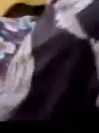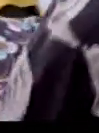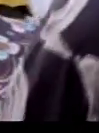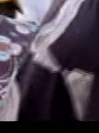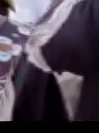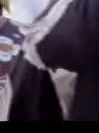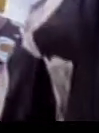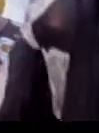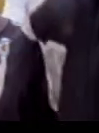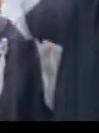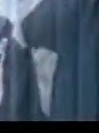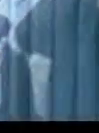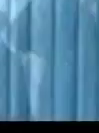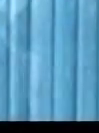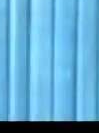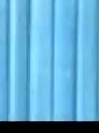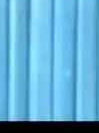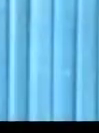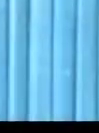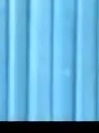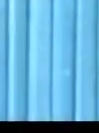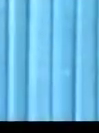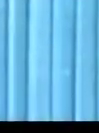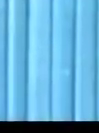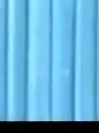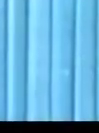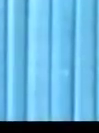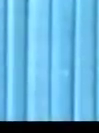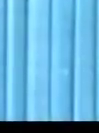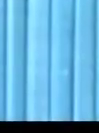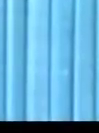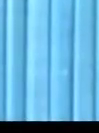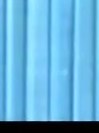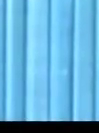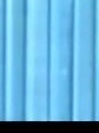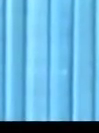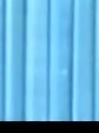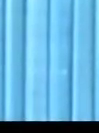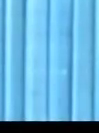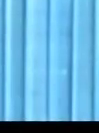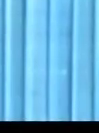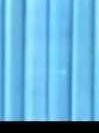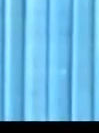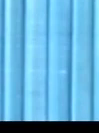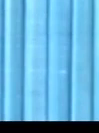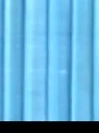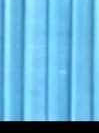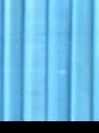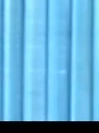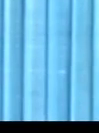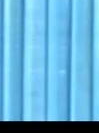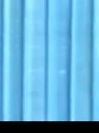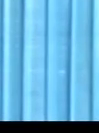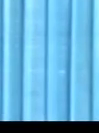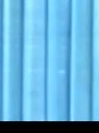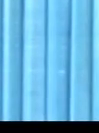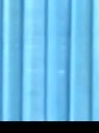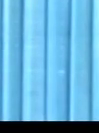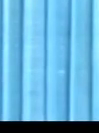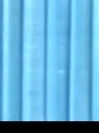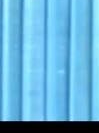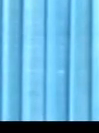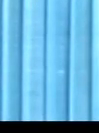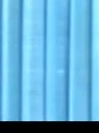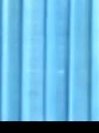voice and just celebrate Jesus this day. Just worship him. Just exalt him, magnify him. Give him the